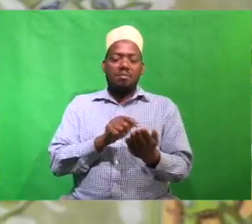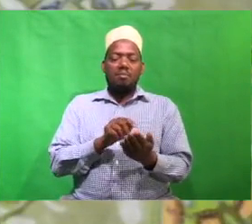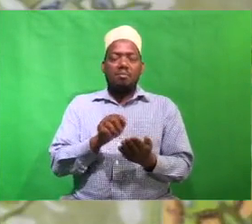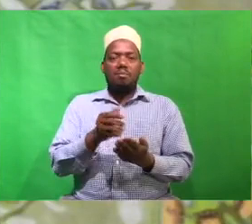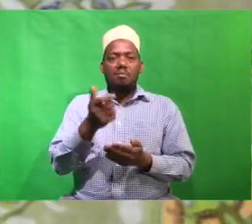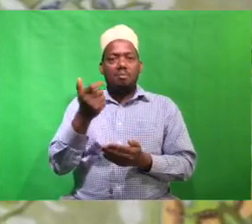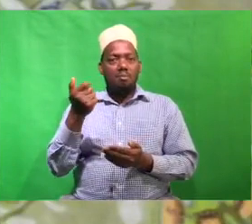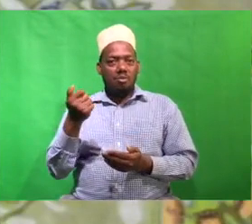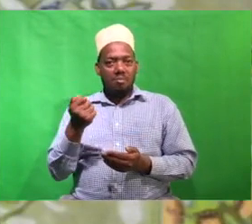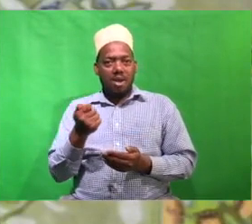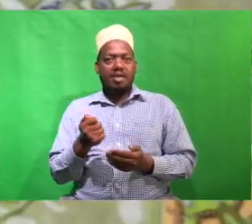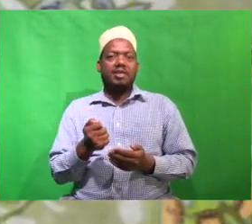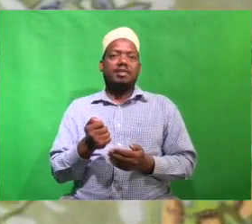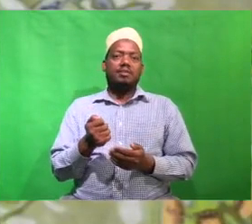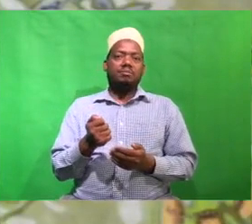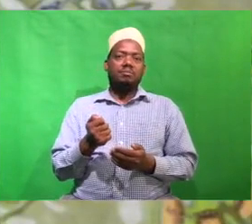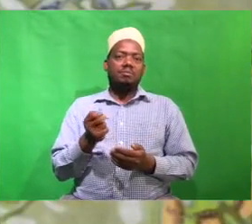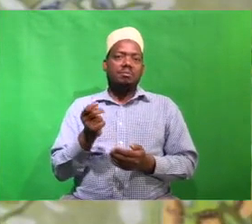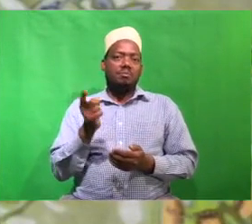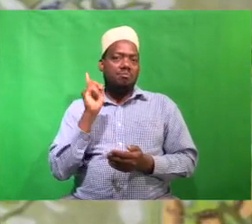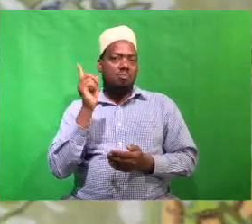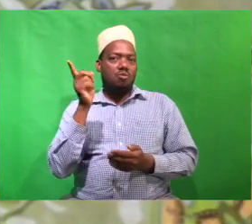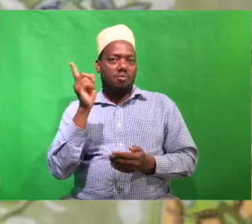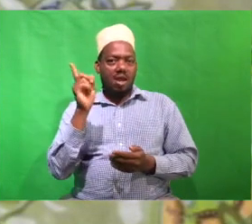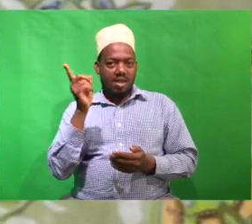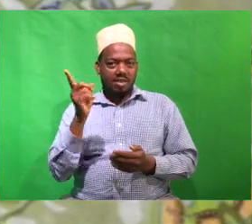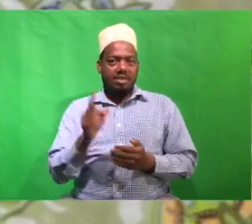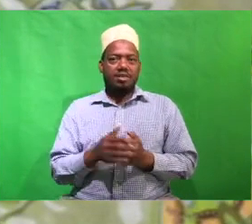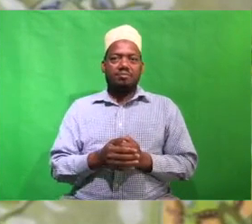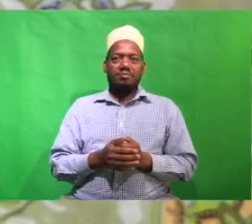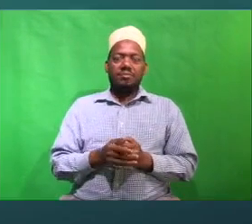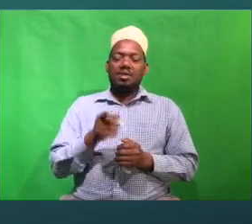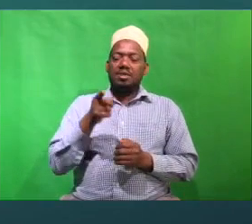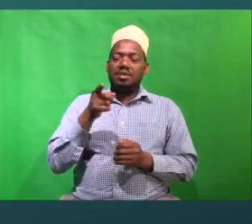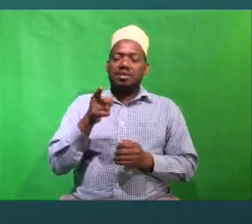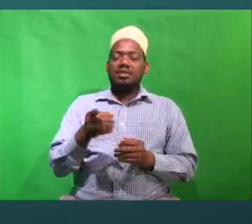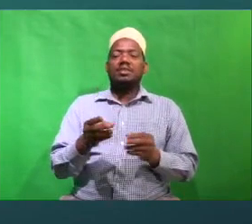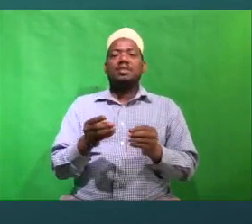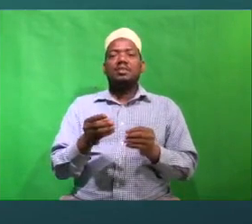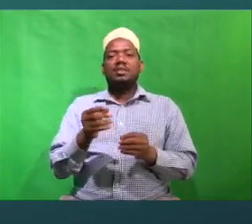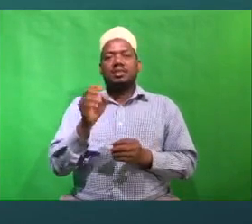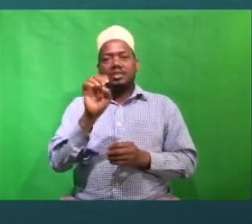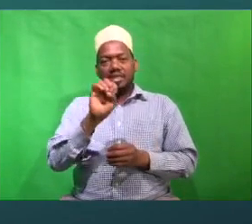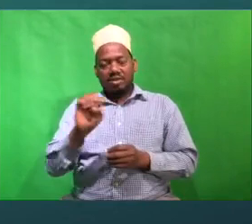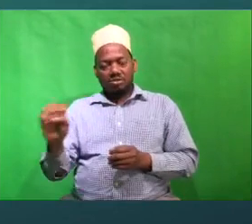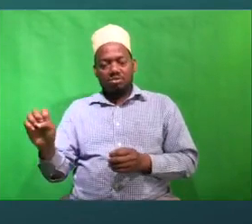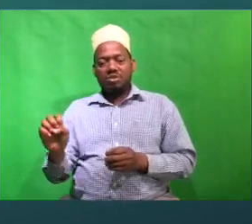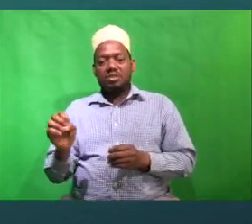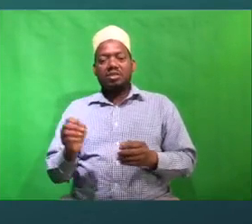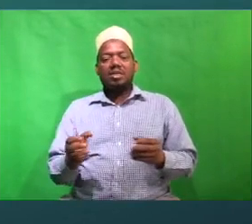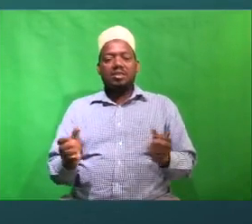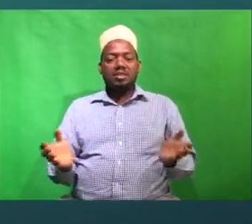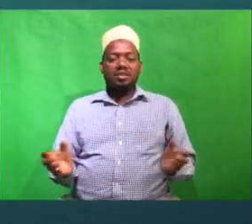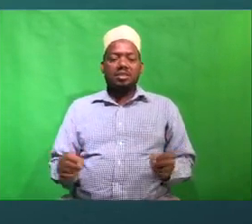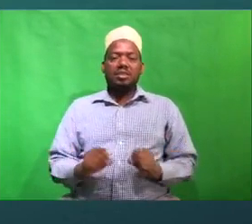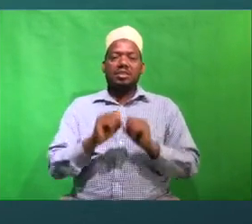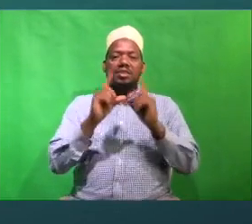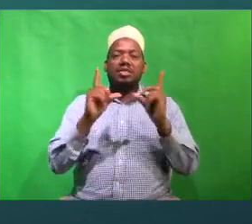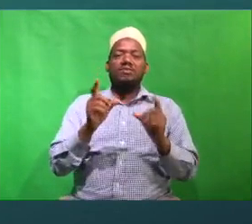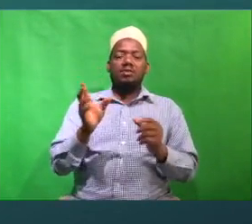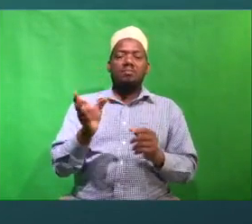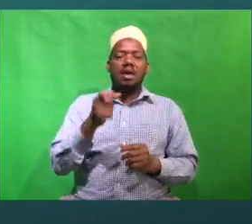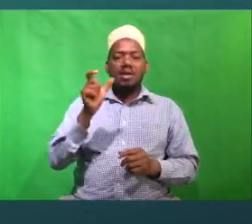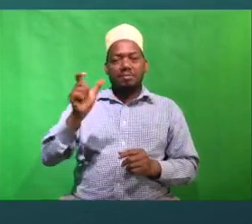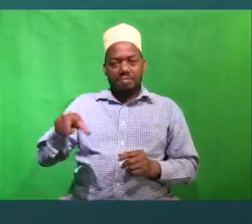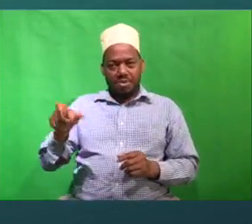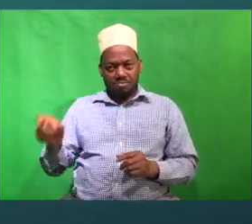Every person can have mobile phone. This is a technology was discovered by people. In the